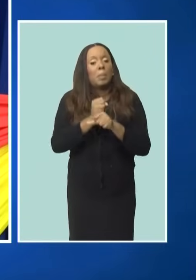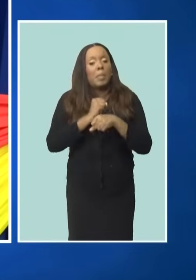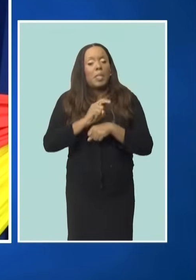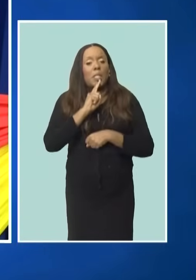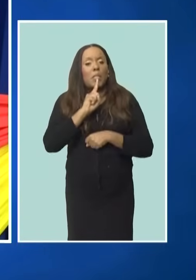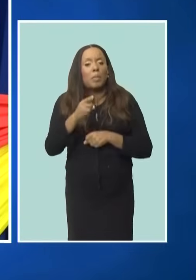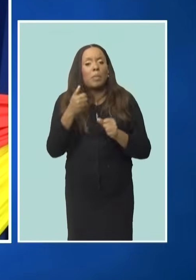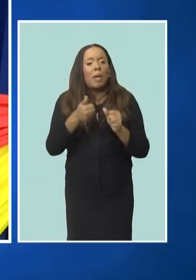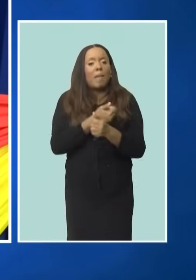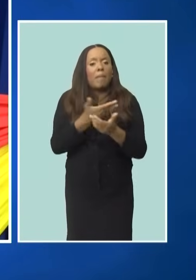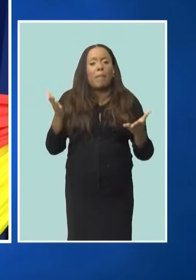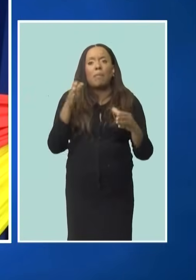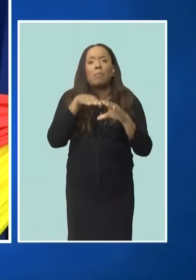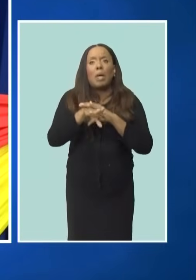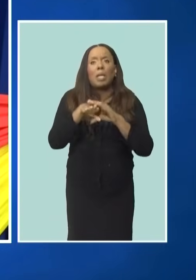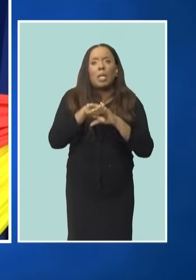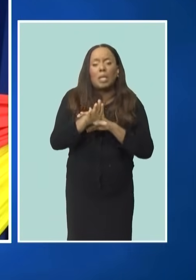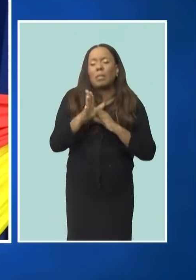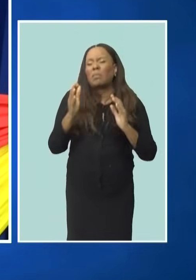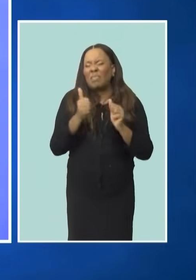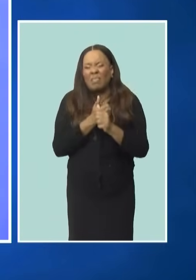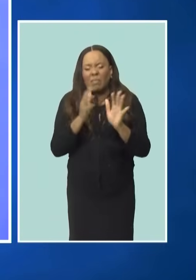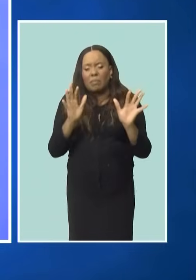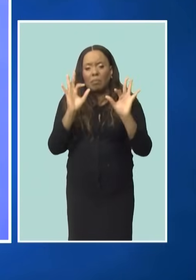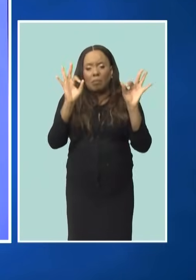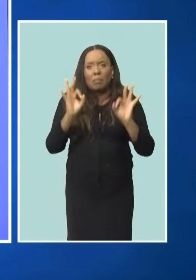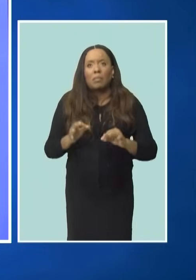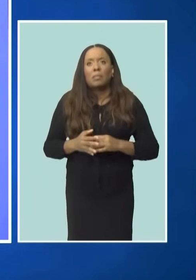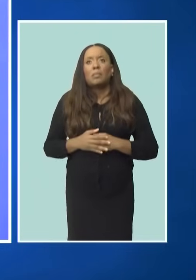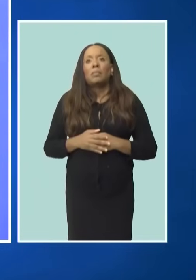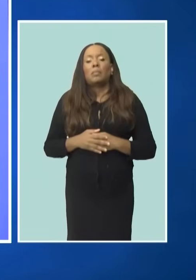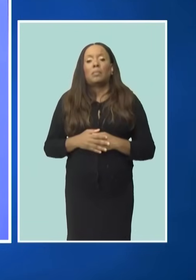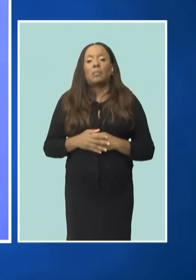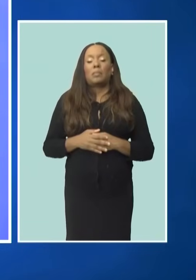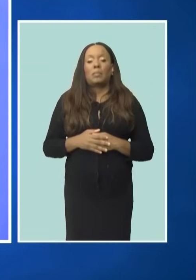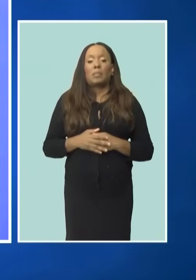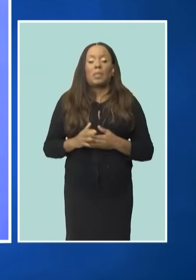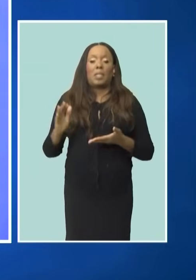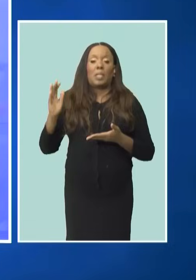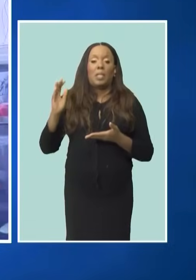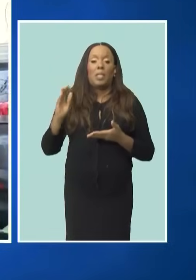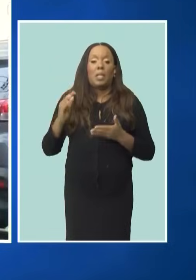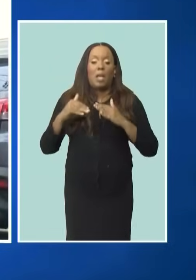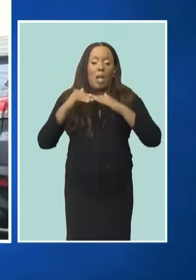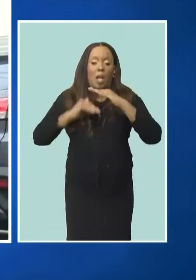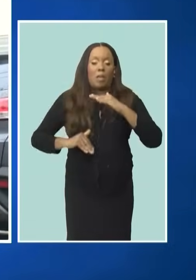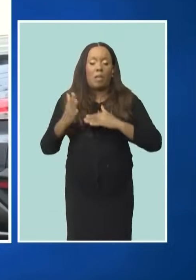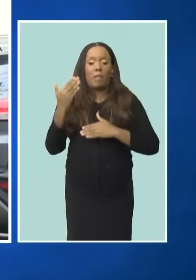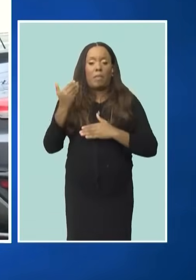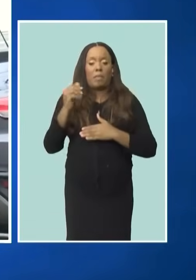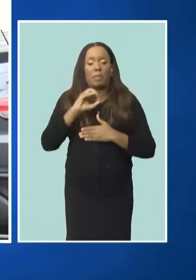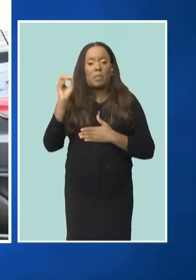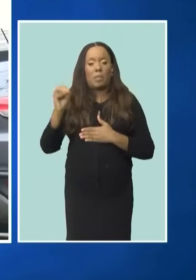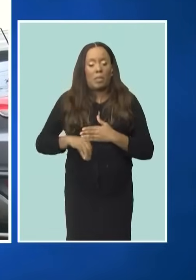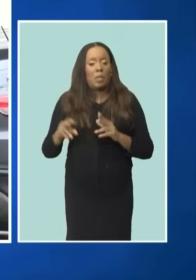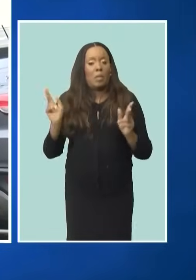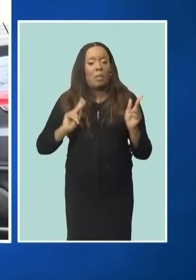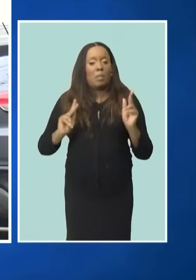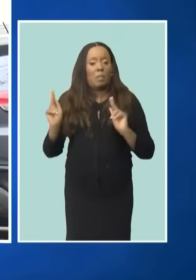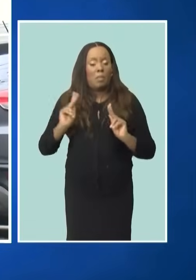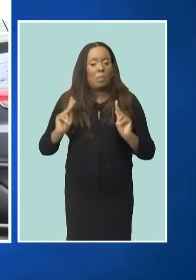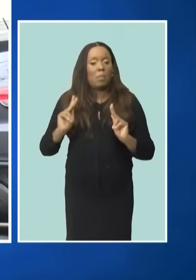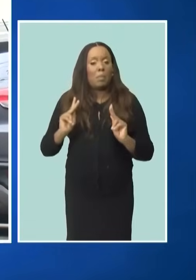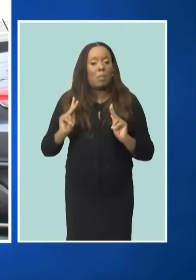straightforward. Research shows less than 15% of self-employed people contribute to the scheme. Onesta